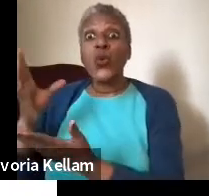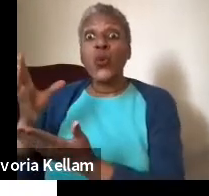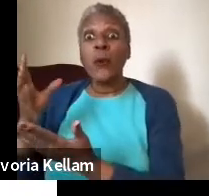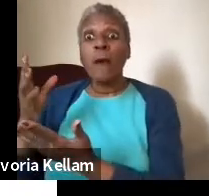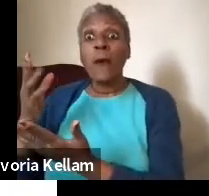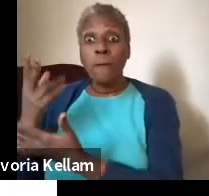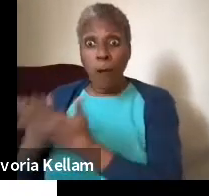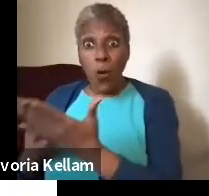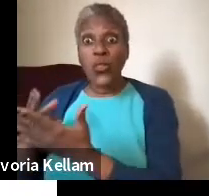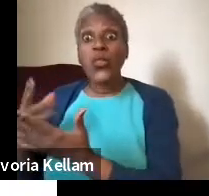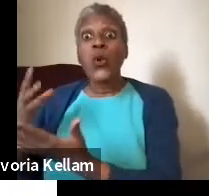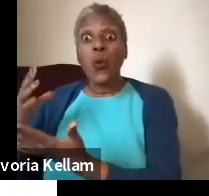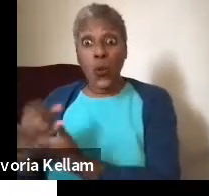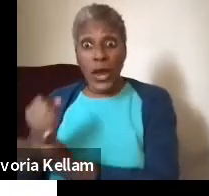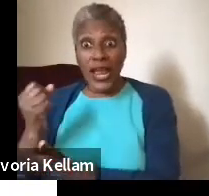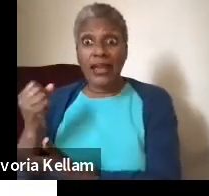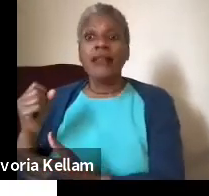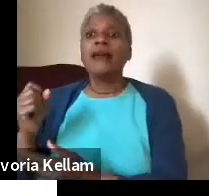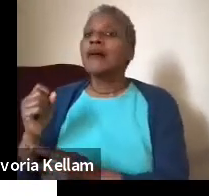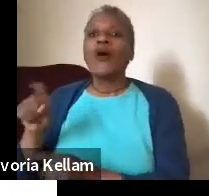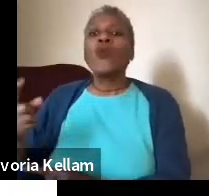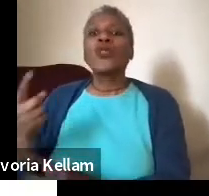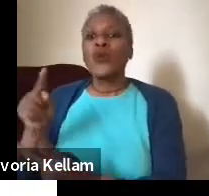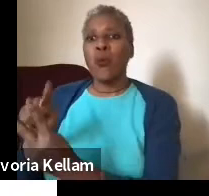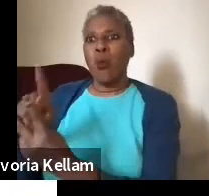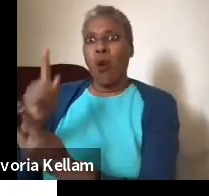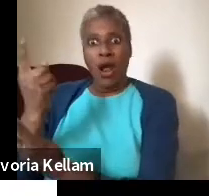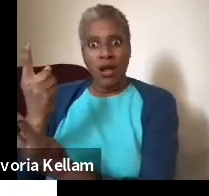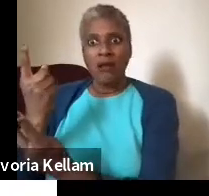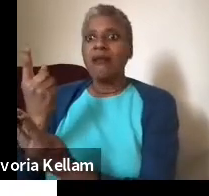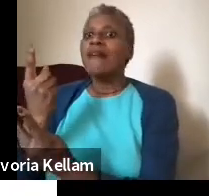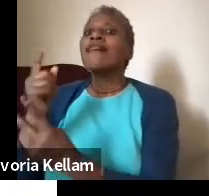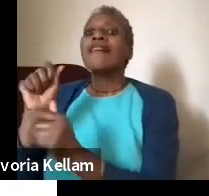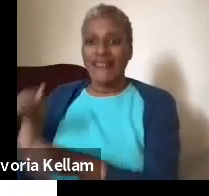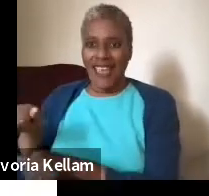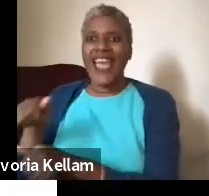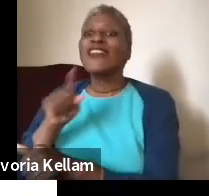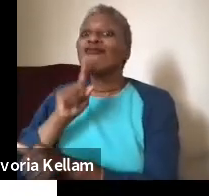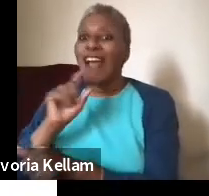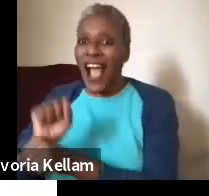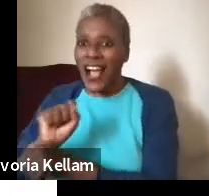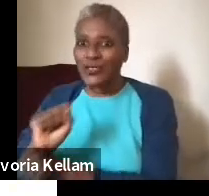allows only one parent per school to be seated on the council.